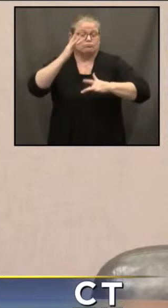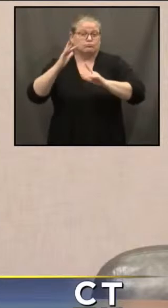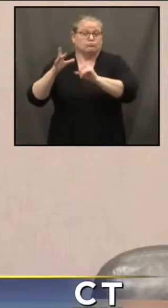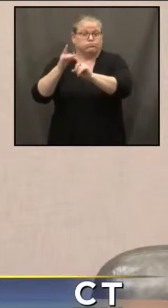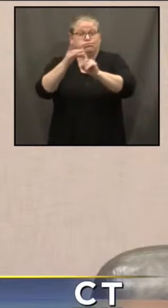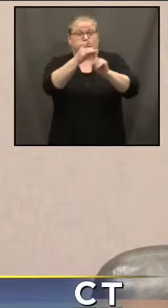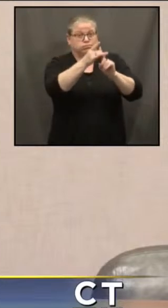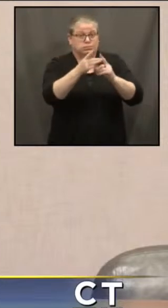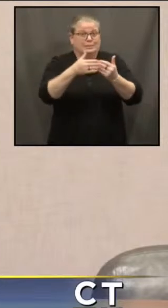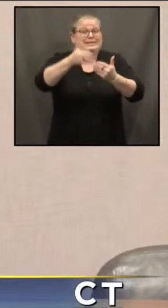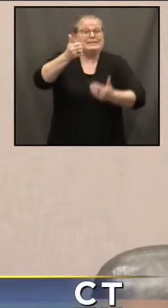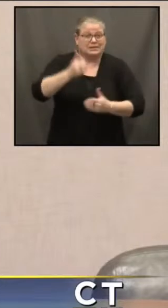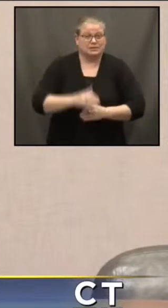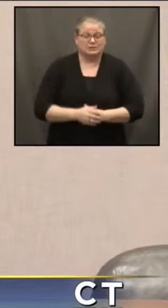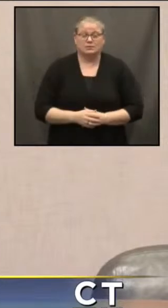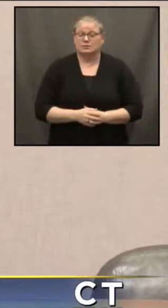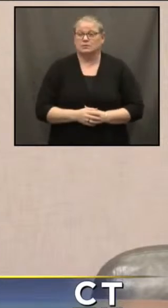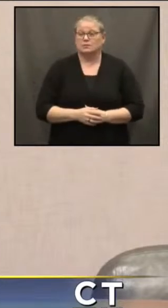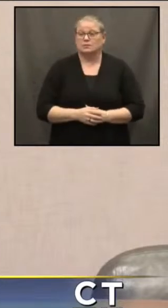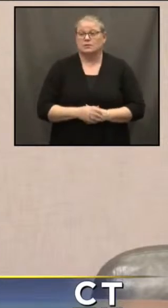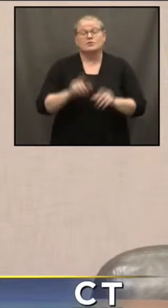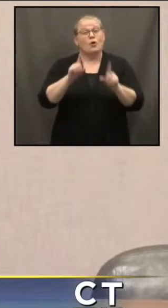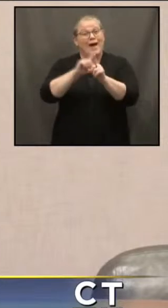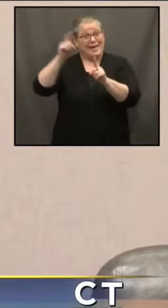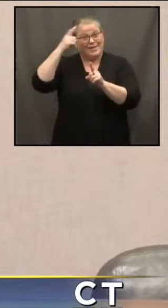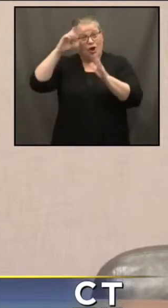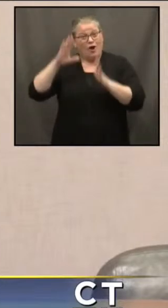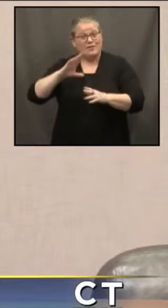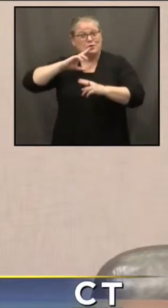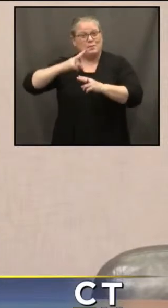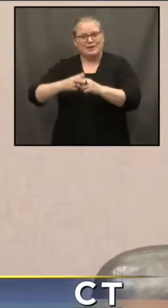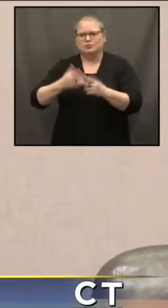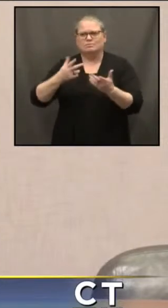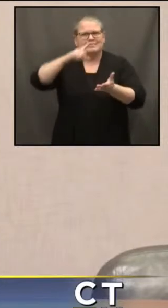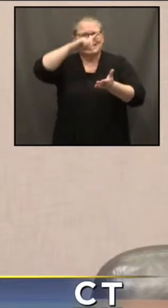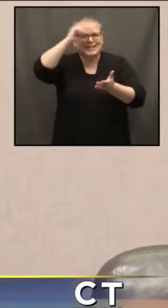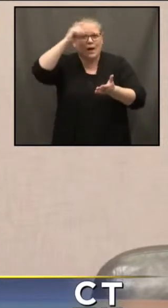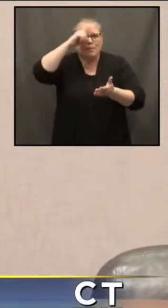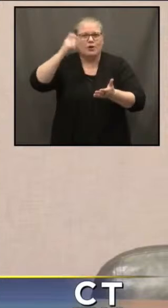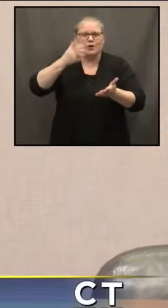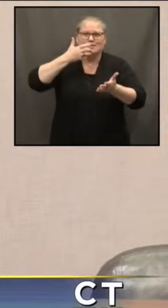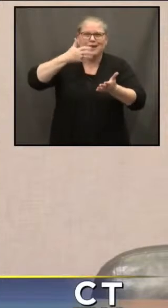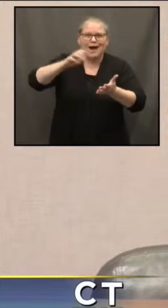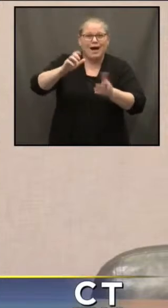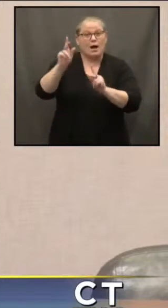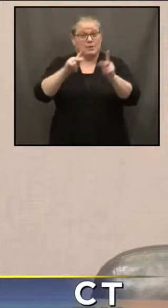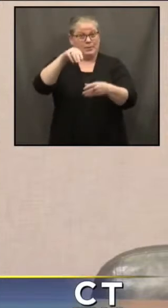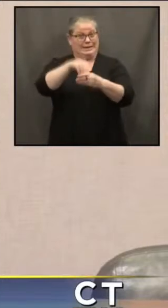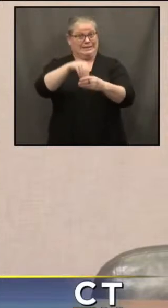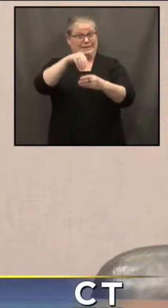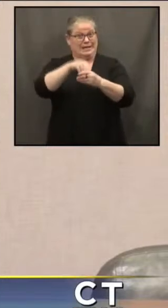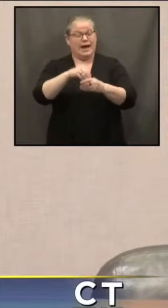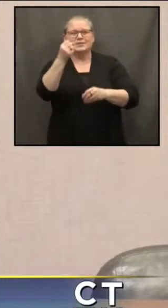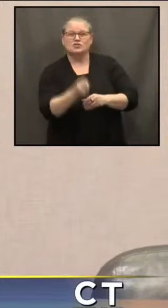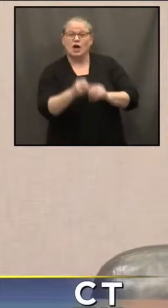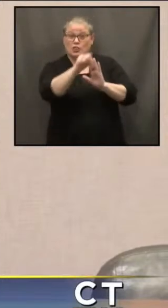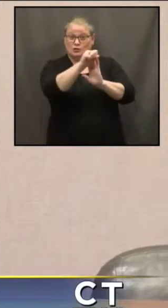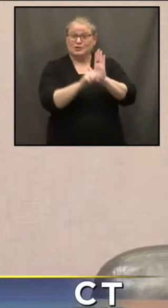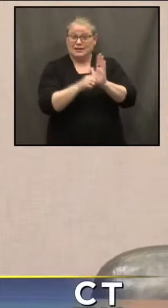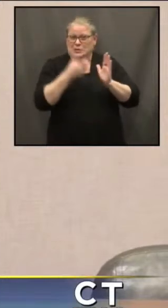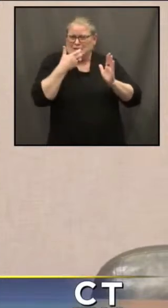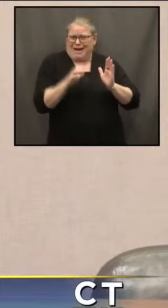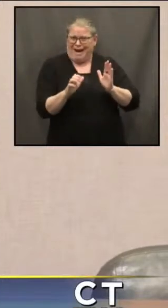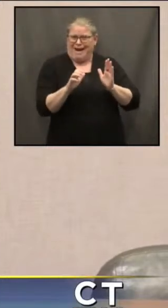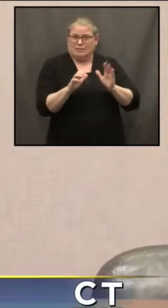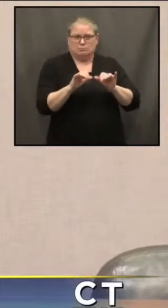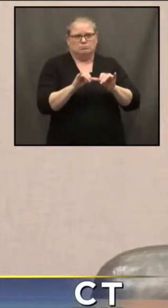that when it was hotter and people were indoors in some of the southern states with AC blowing, a lot of their